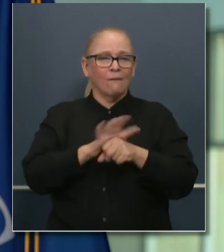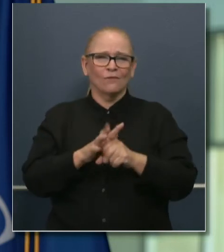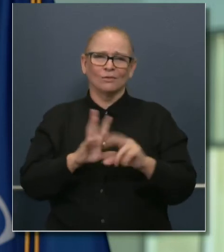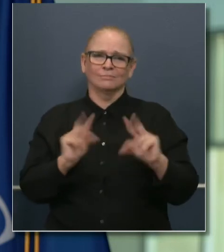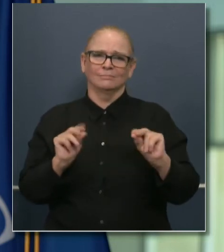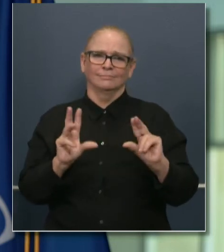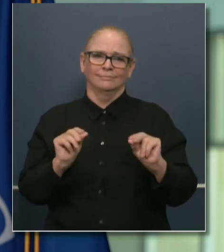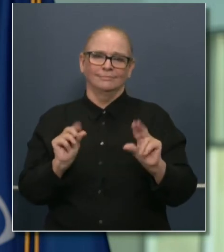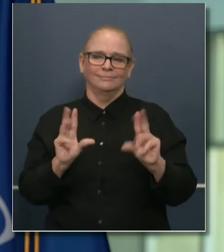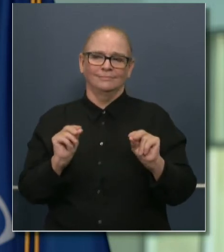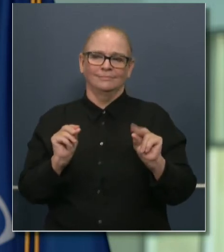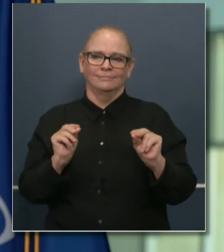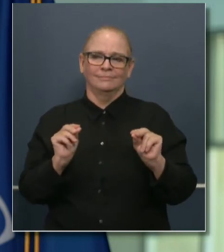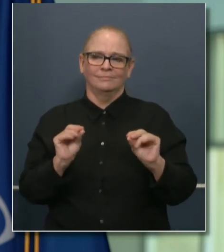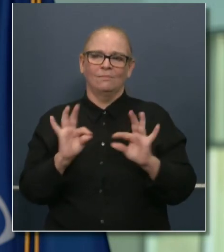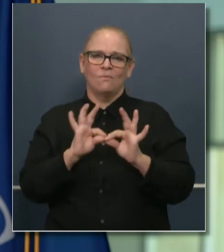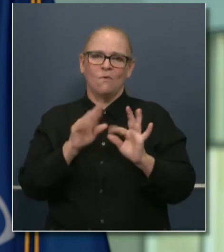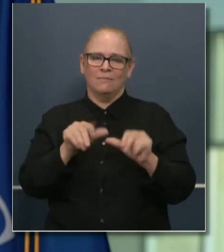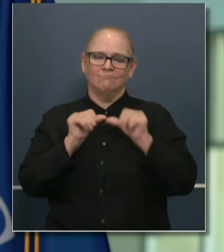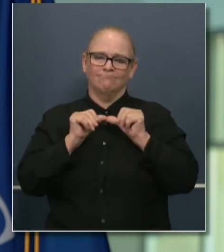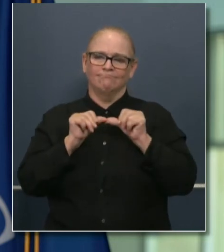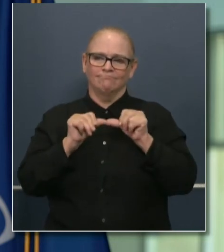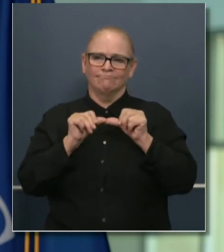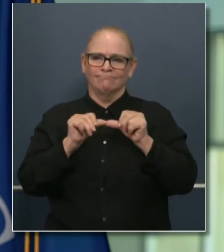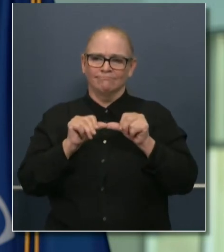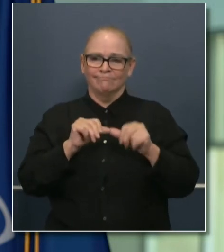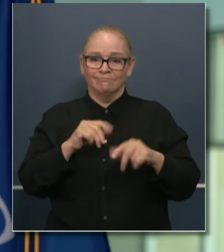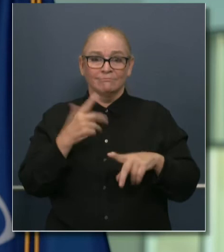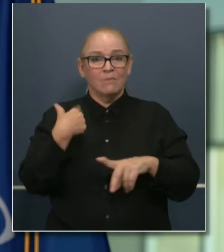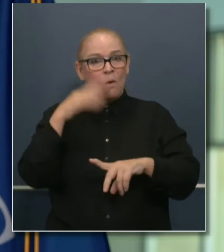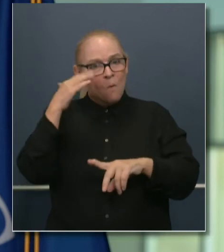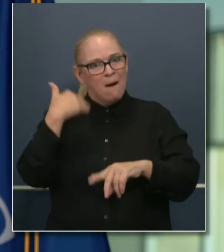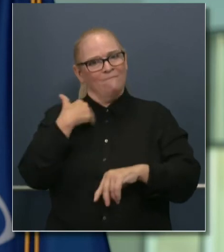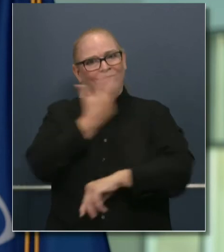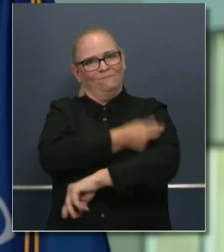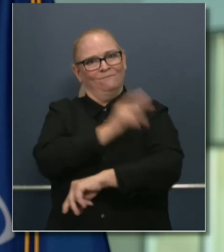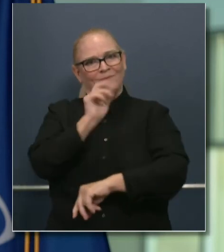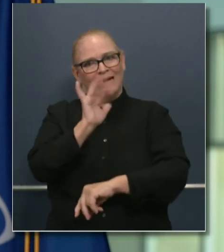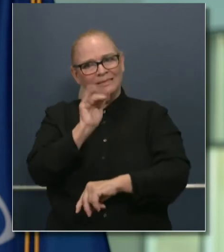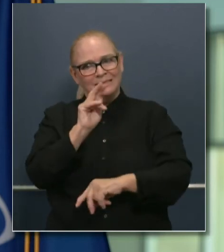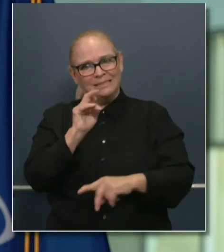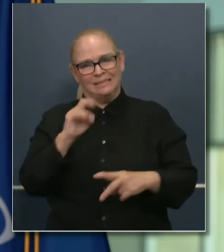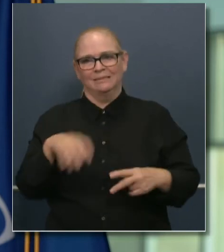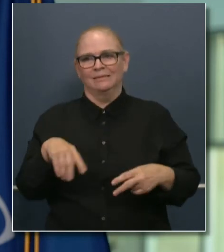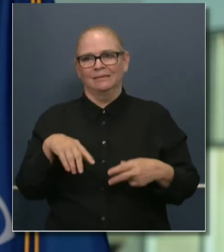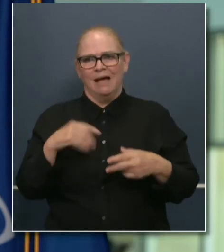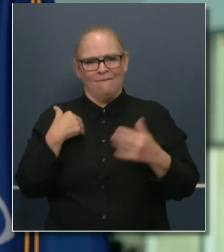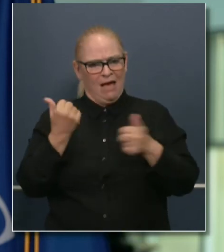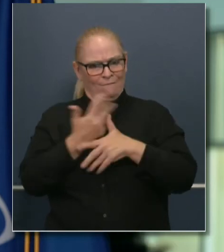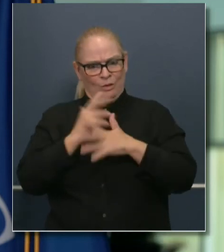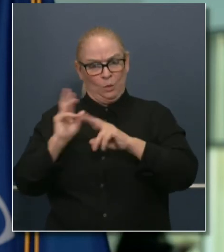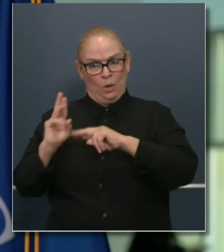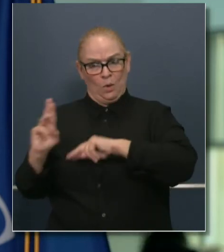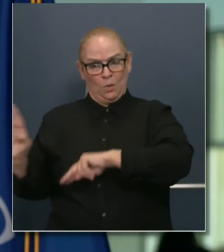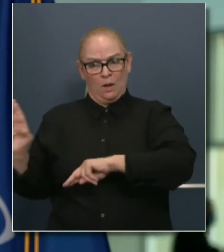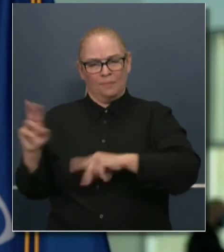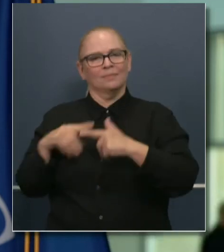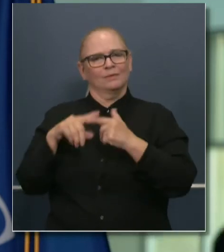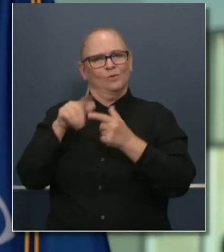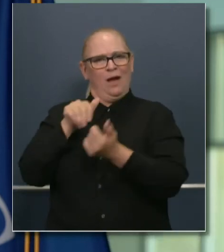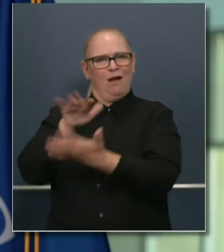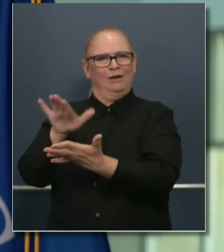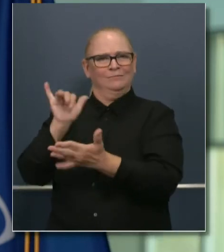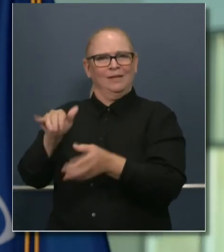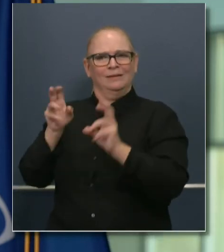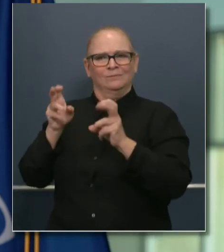quality of therapeutics, until we have a vaccine, we are going to be living with this virus. And I think if there's any